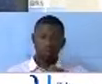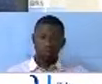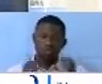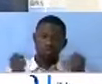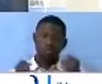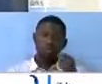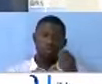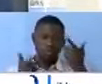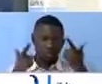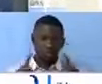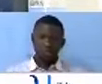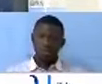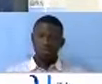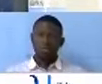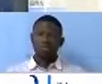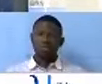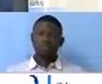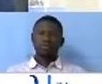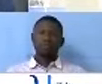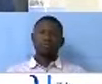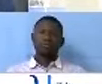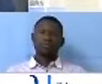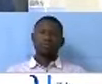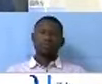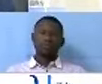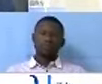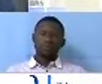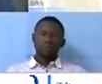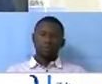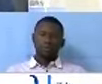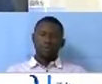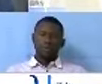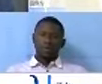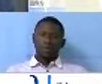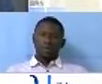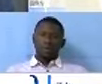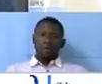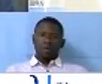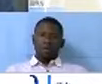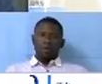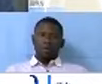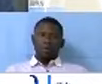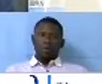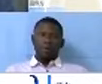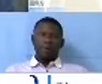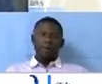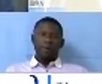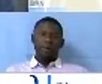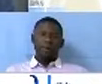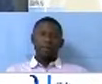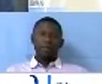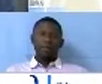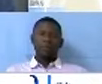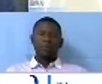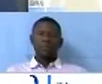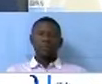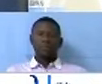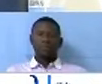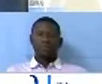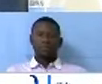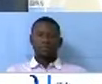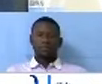the law. Mr. Barry, I'm a very low hamne king of Nawiru, not one in it, Dangaya Halua, and dictated Mr.